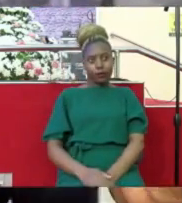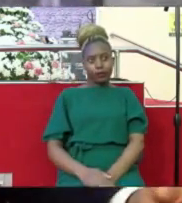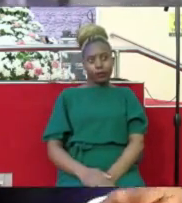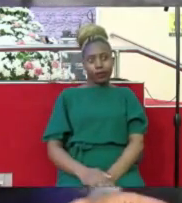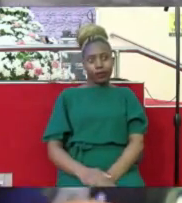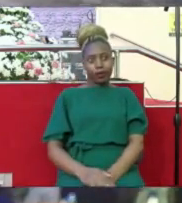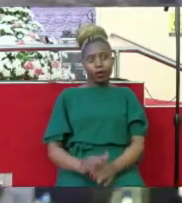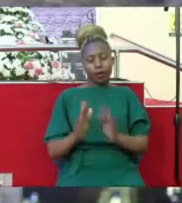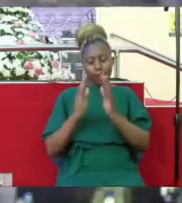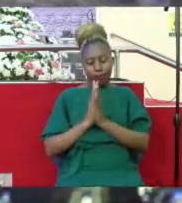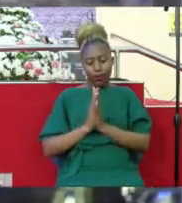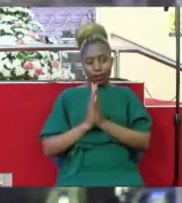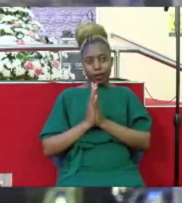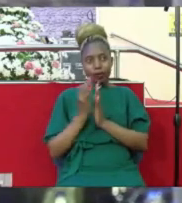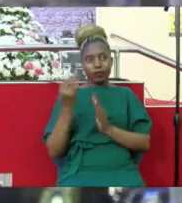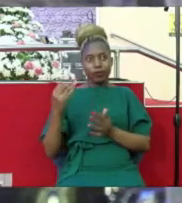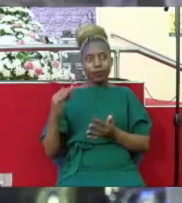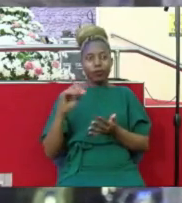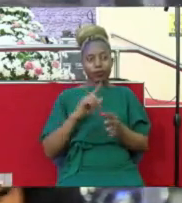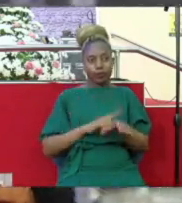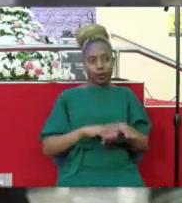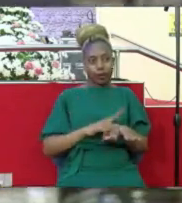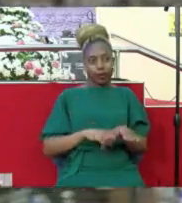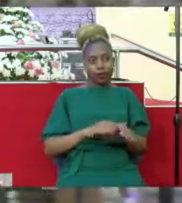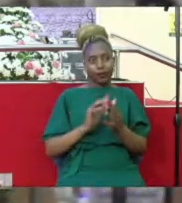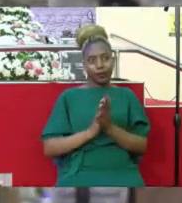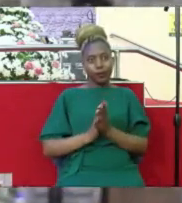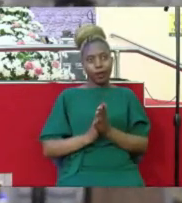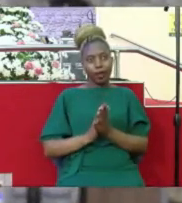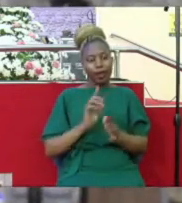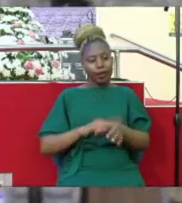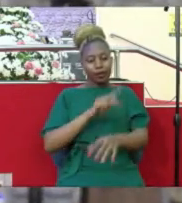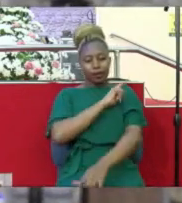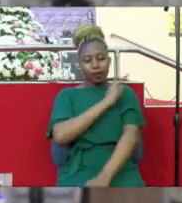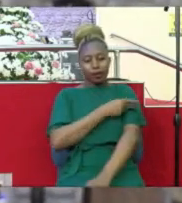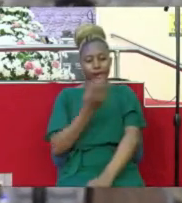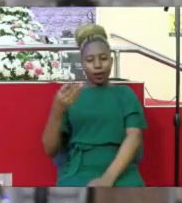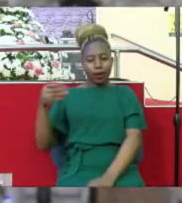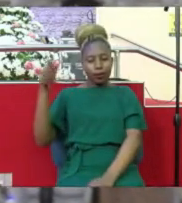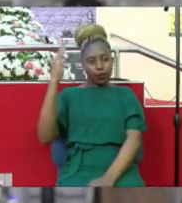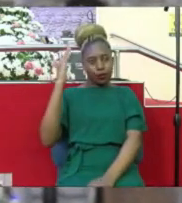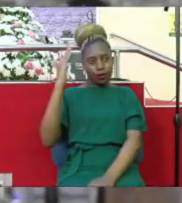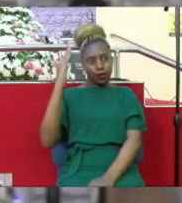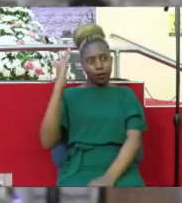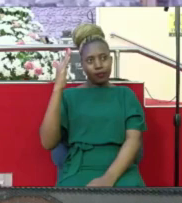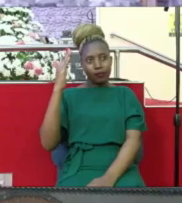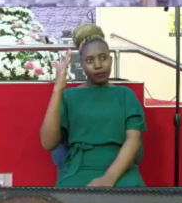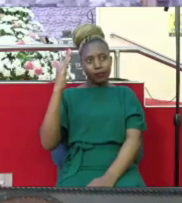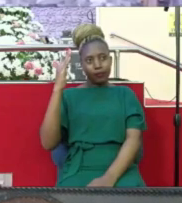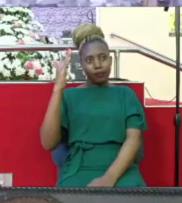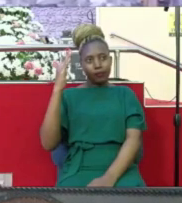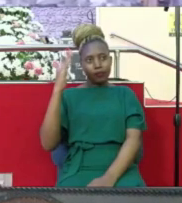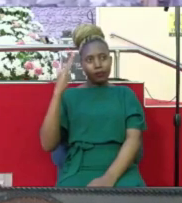space of time. Ikiweza kuonekana katika nyakati zile. And when the power of God. Na wakati nguvu za Bwana. Breaks into a